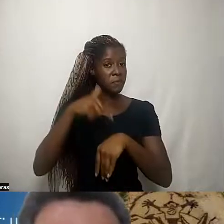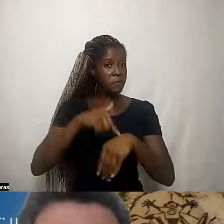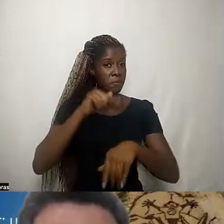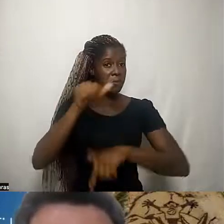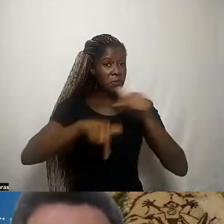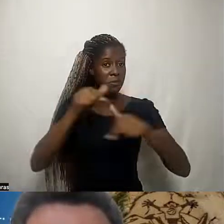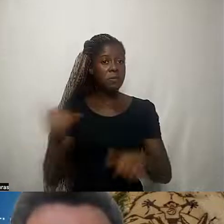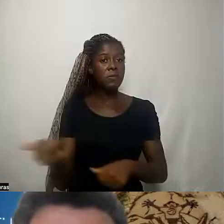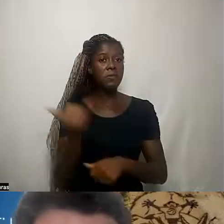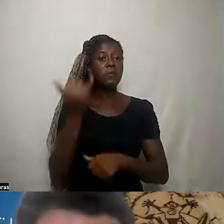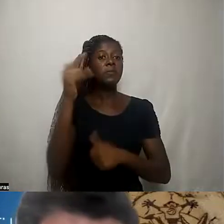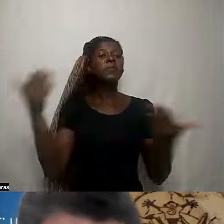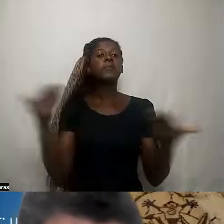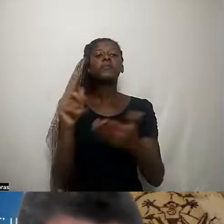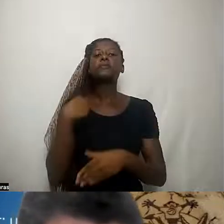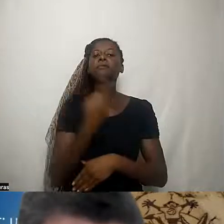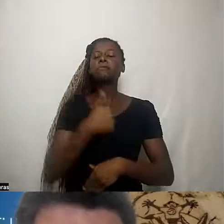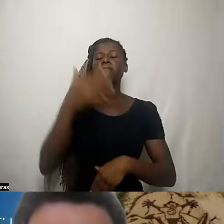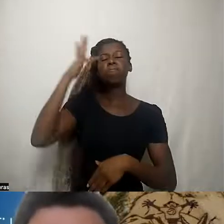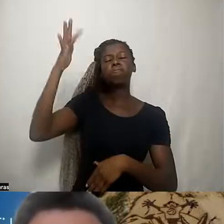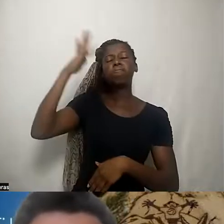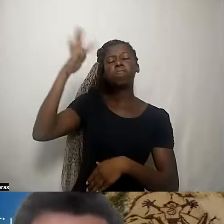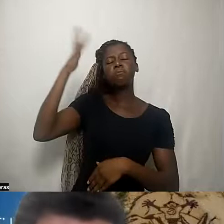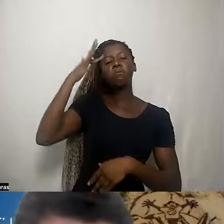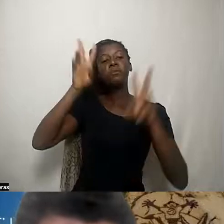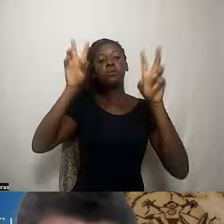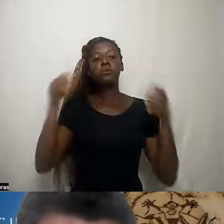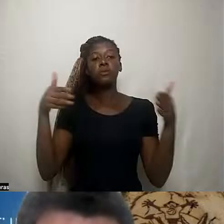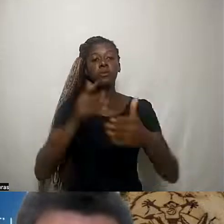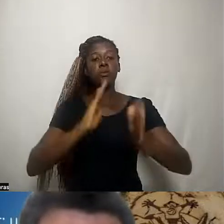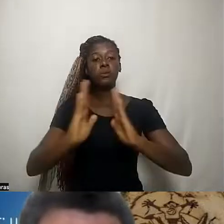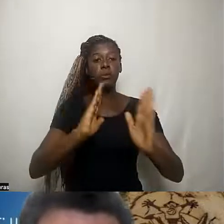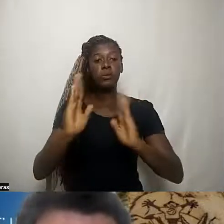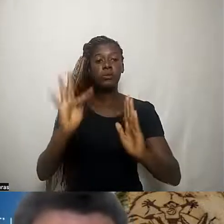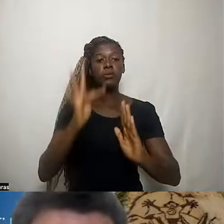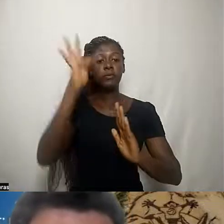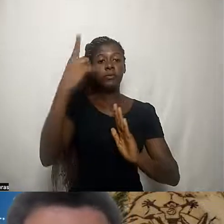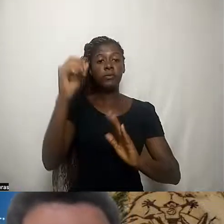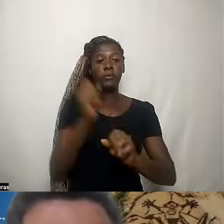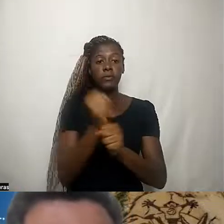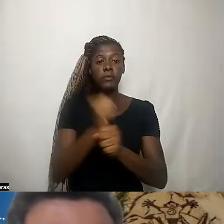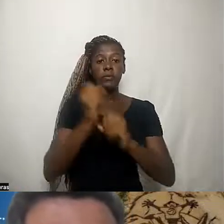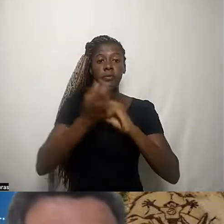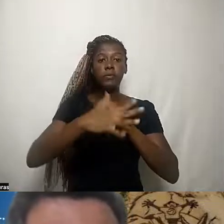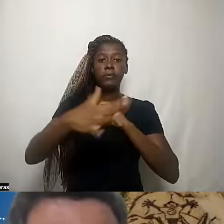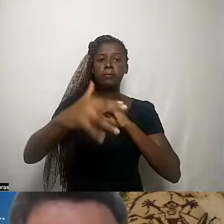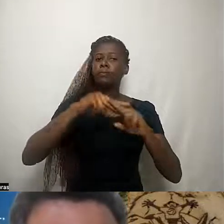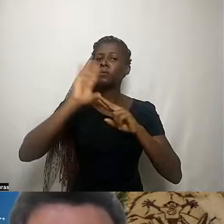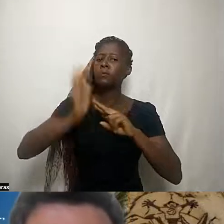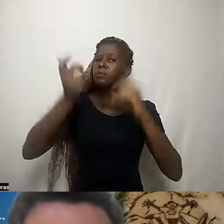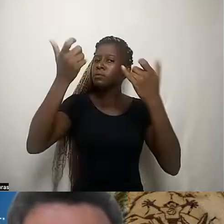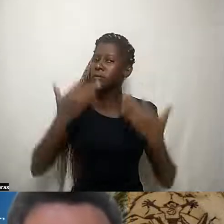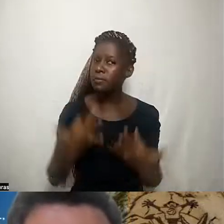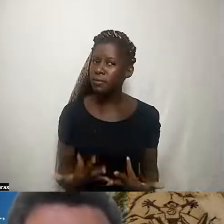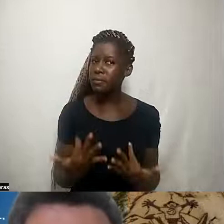matters of such an important moment of the ocean's decade.